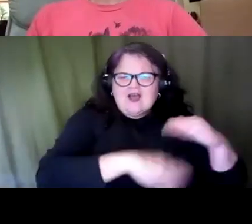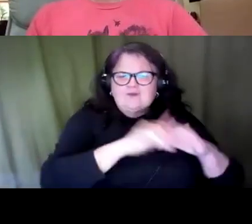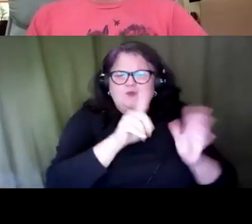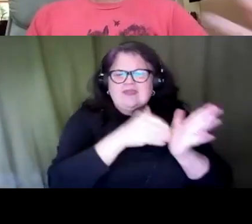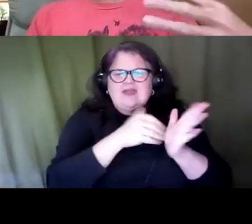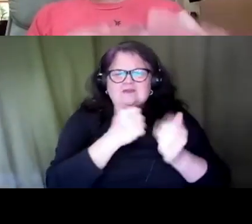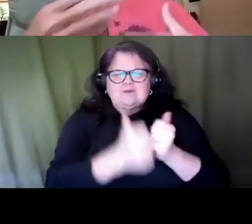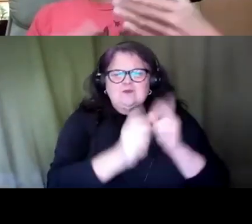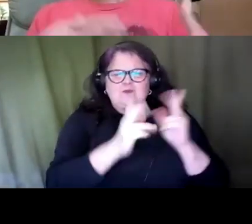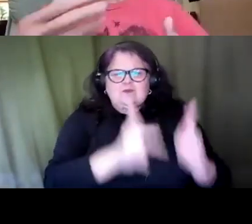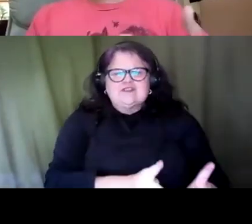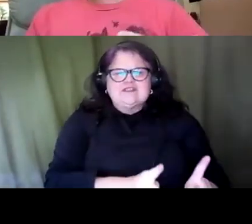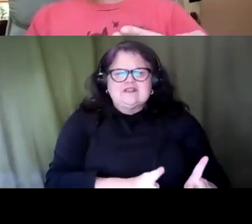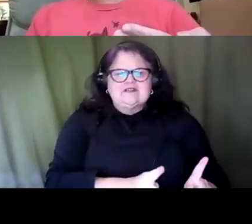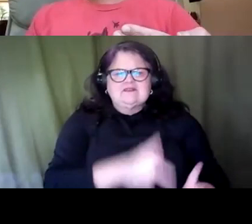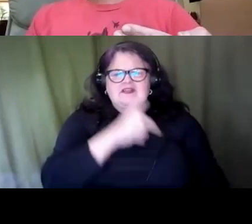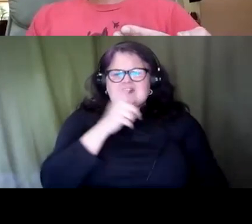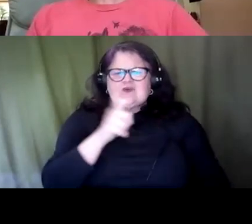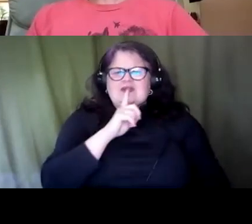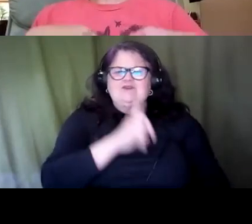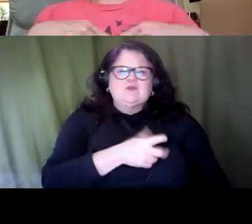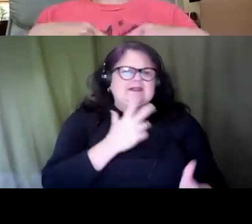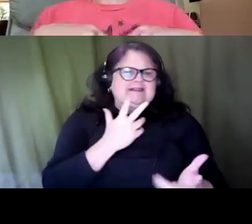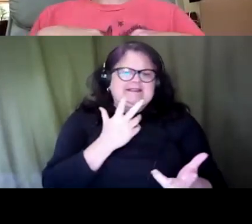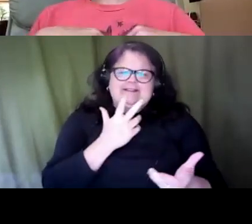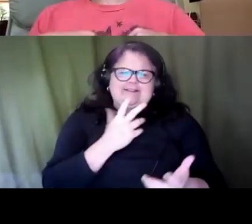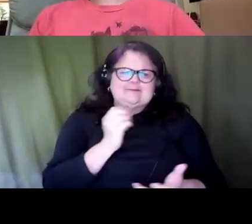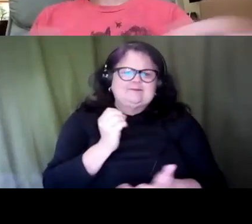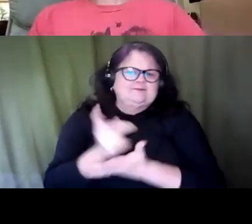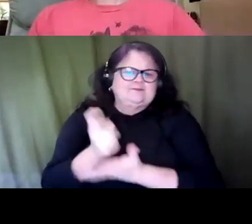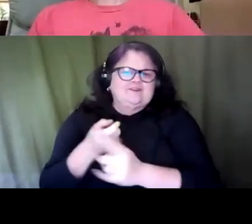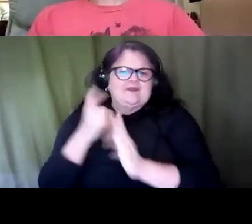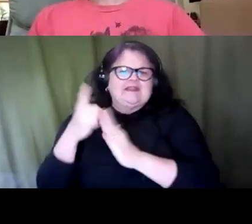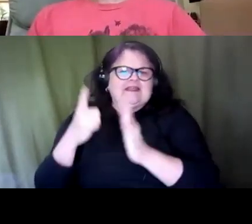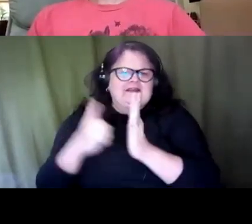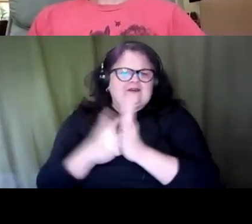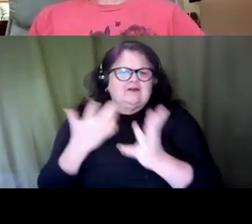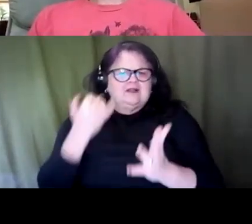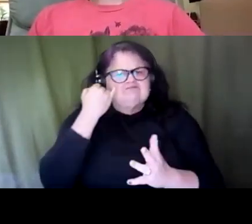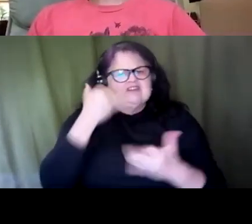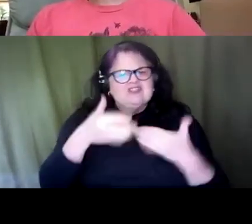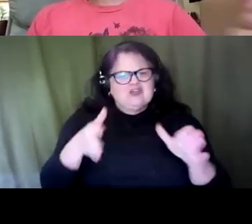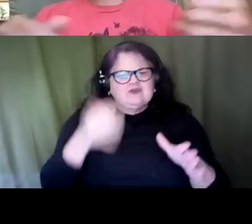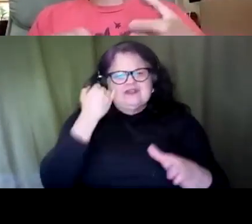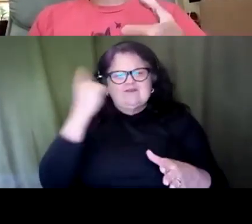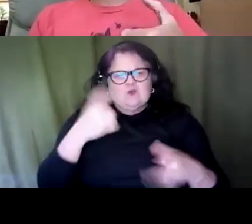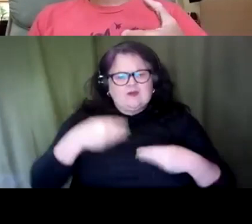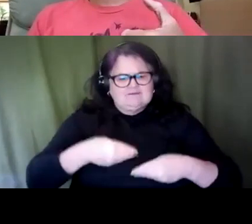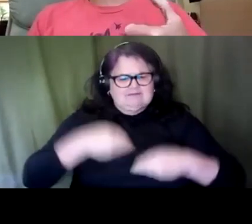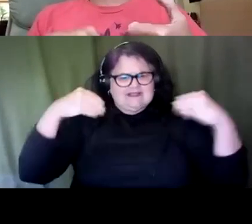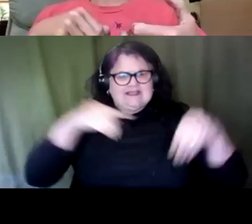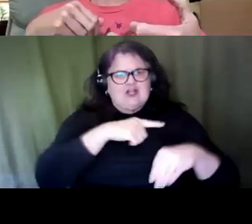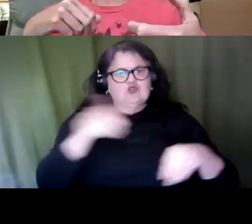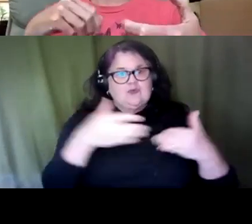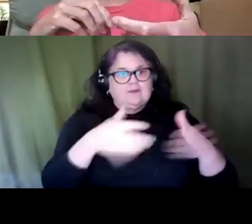person without having to jump through a lot of legal hoops. Generally, if you want to sell shares of a company to the public, you have to do a lot of work to get approval